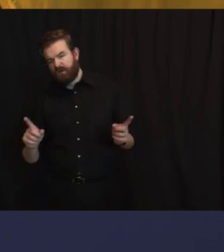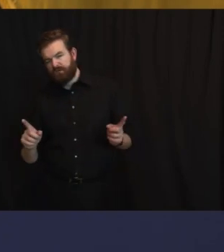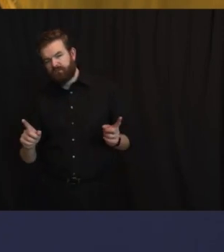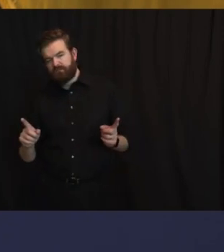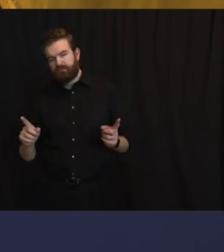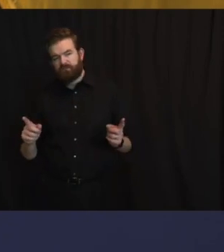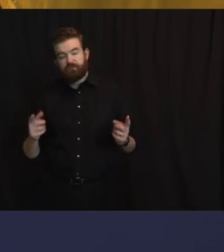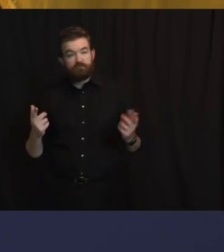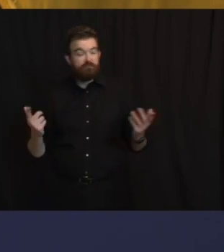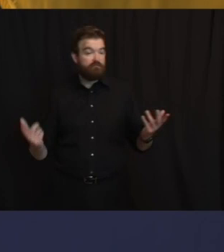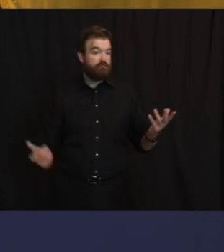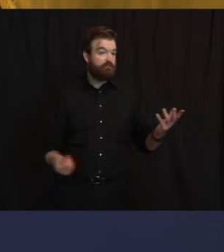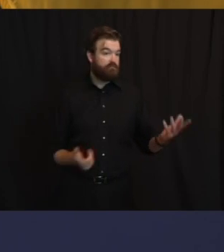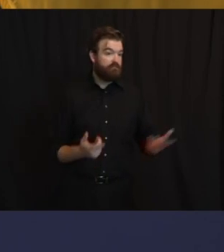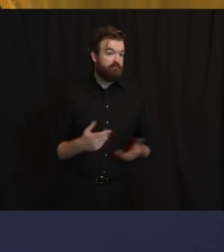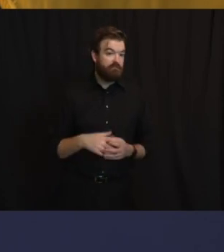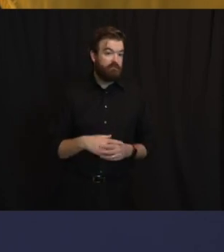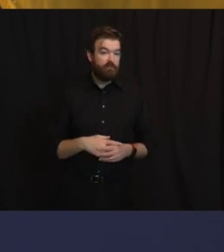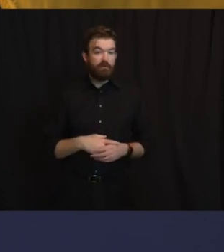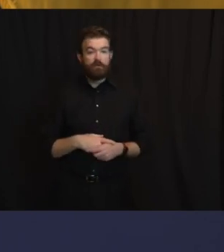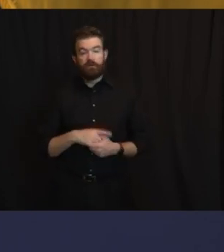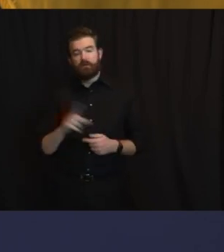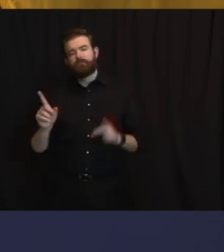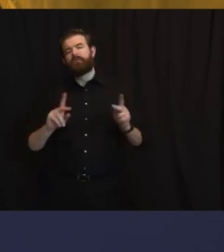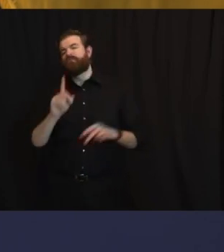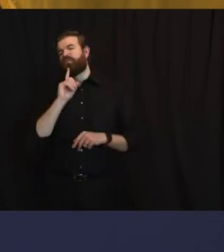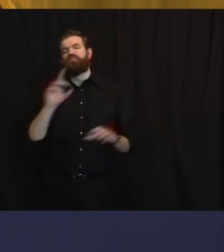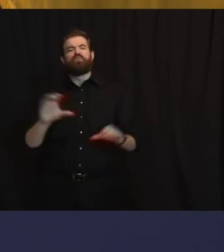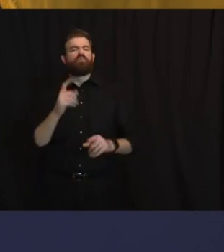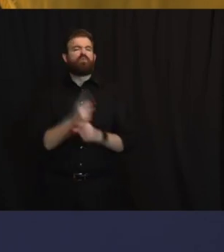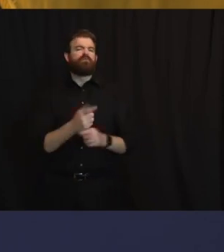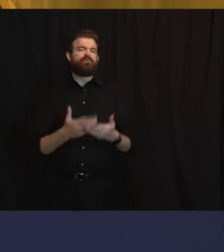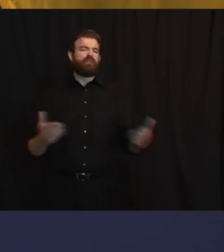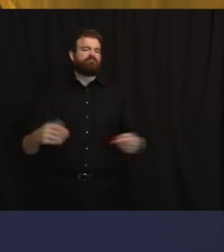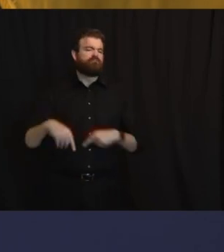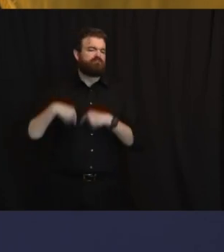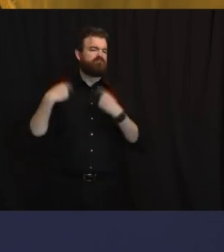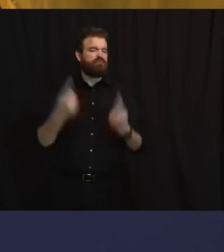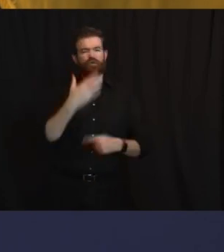80% folks doing the right thing. So please keep it